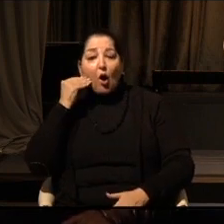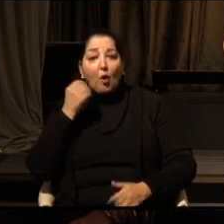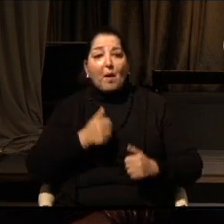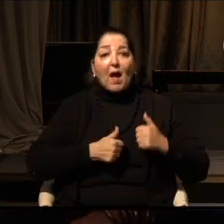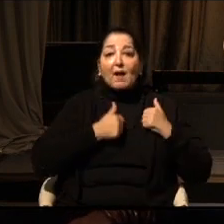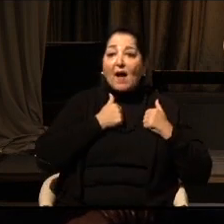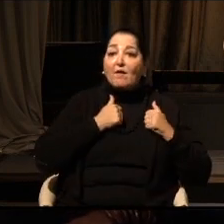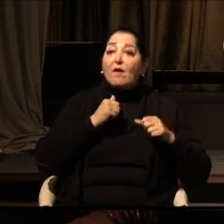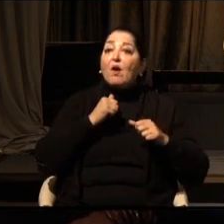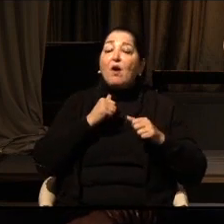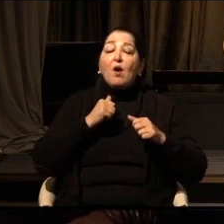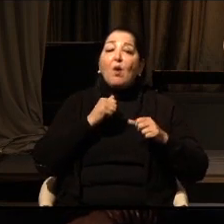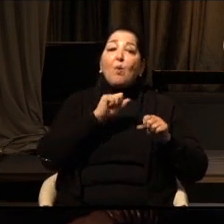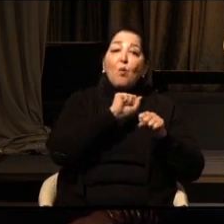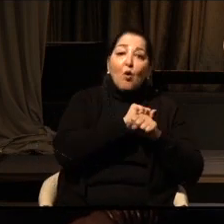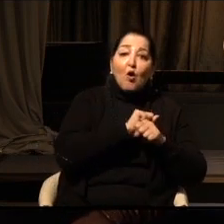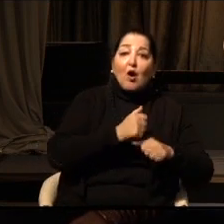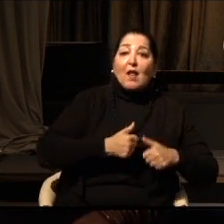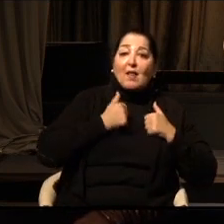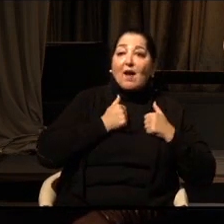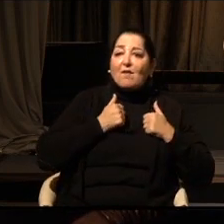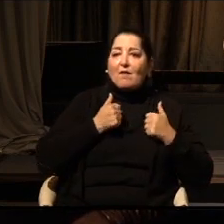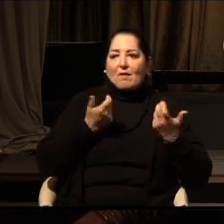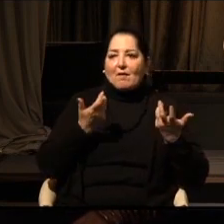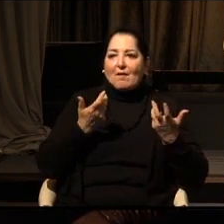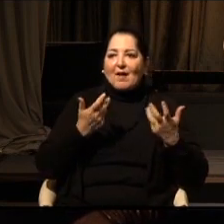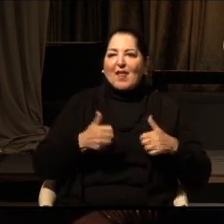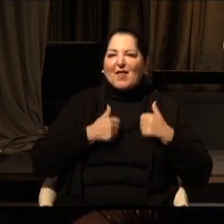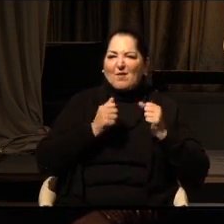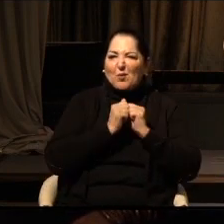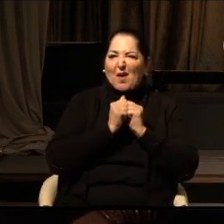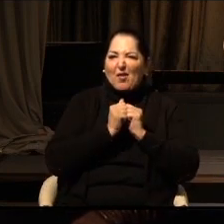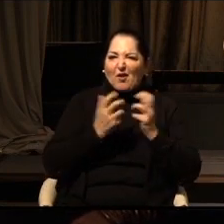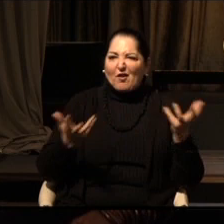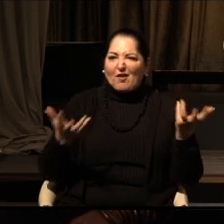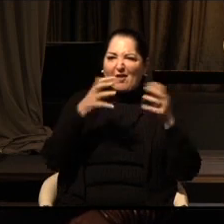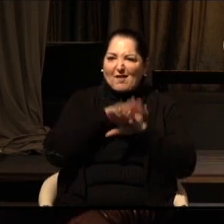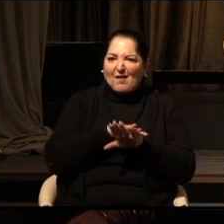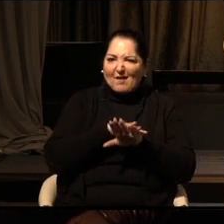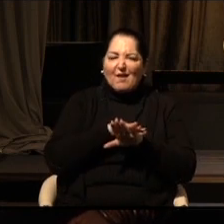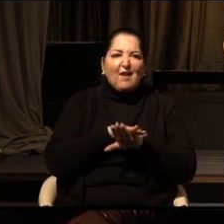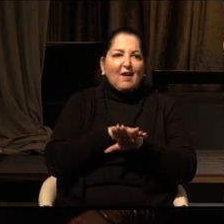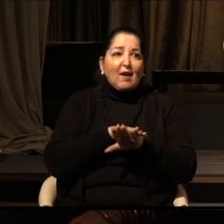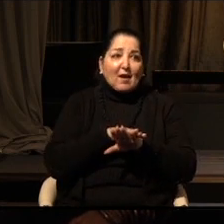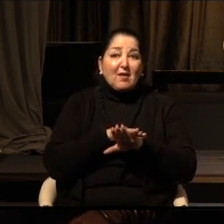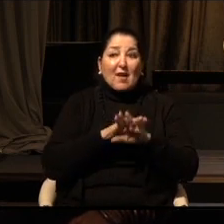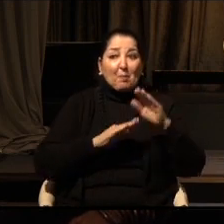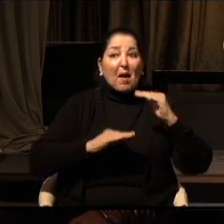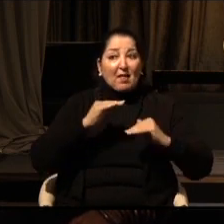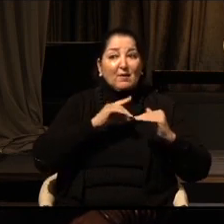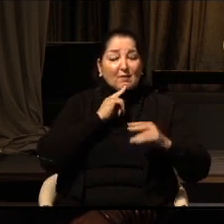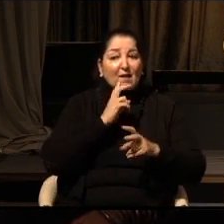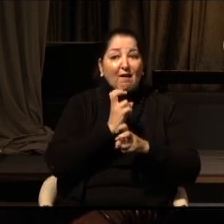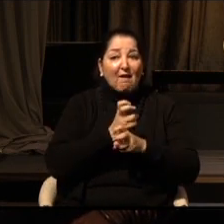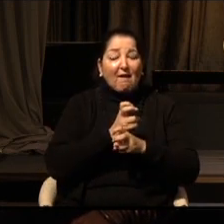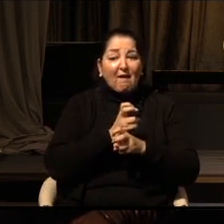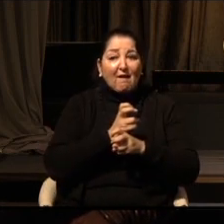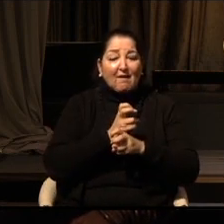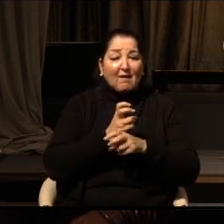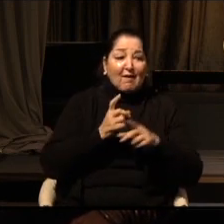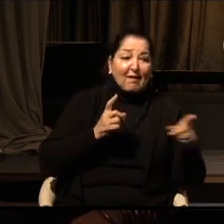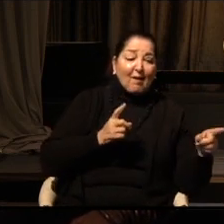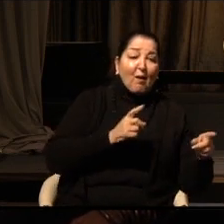life cohabitate. It's a difficult balance, and balance is not a state. Balance is a constant